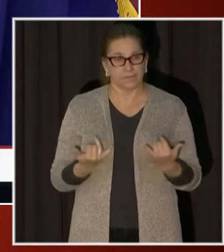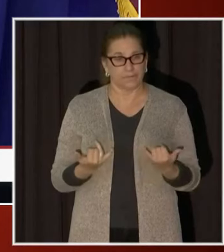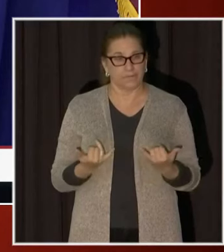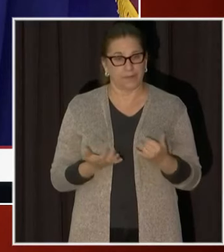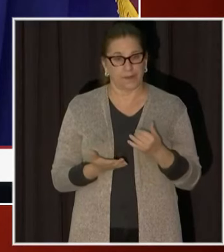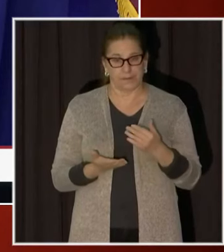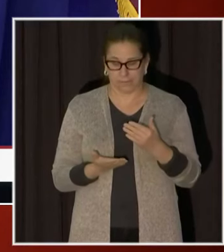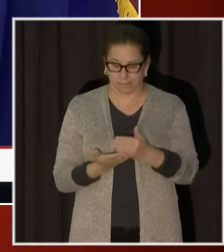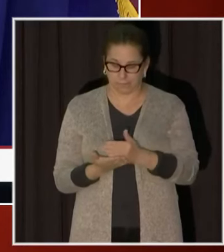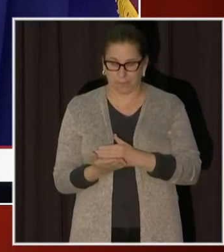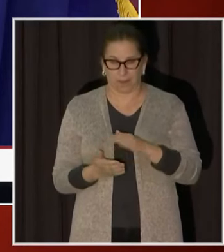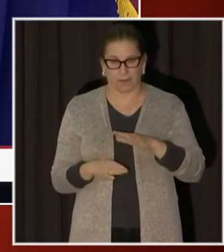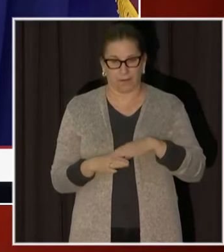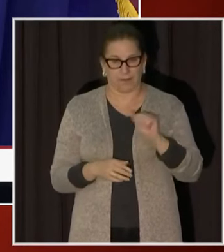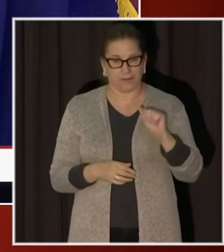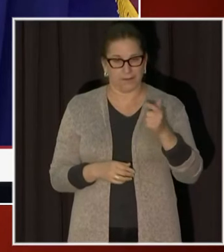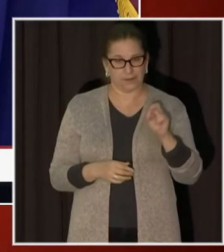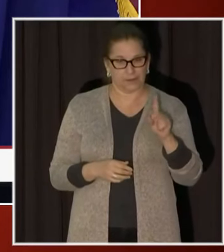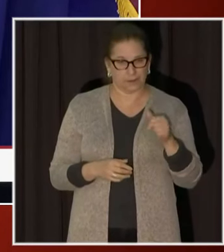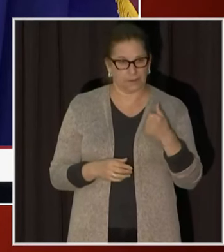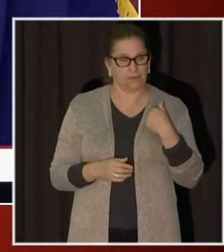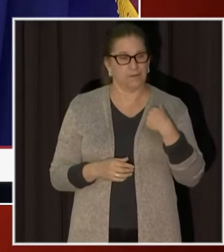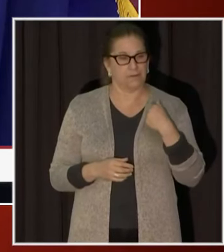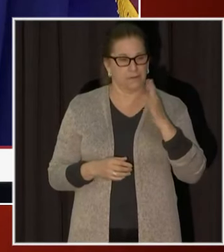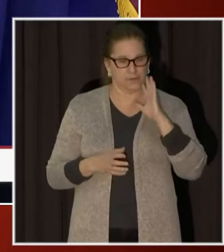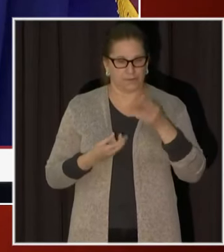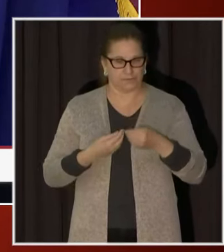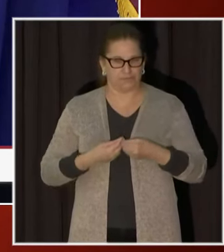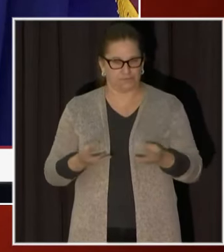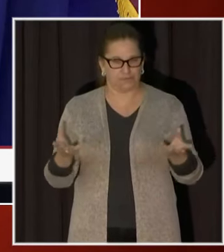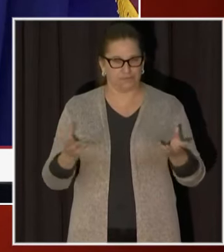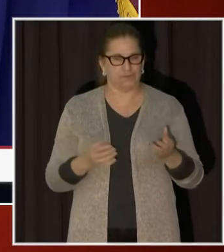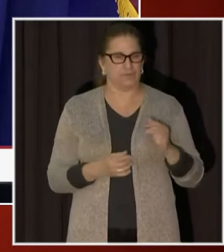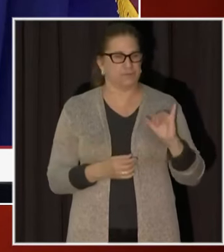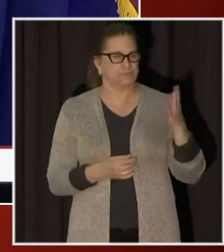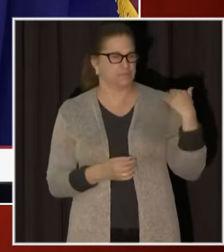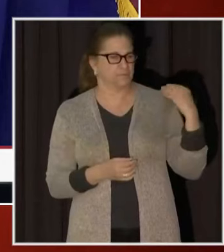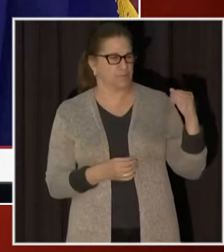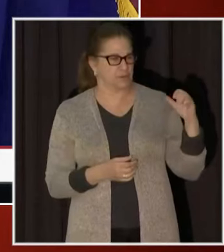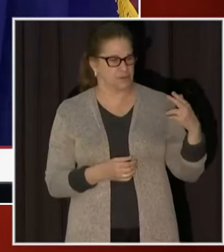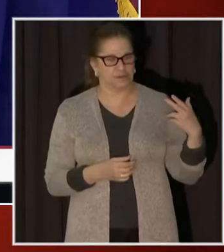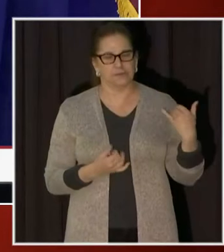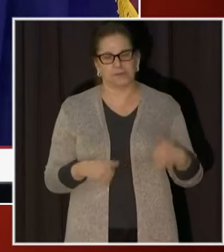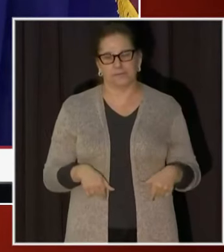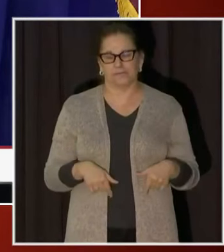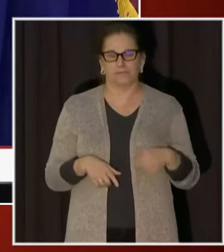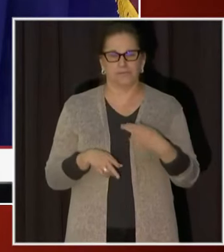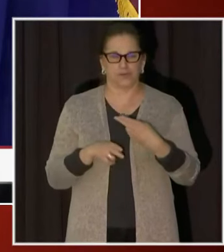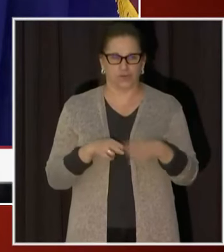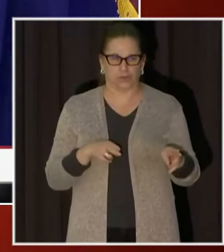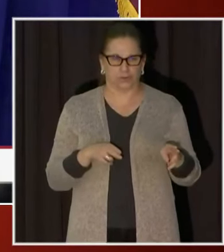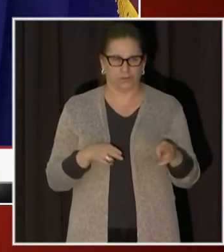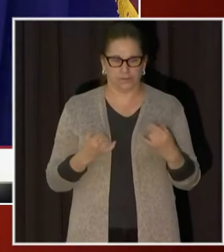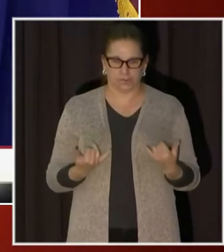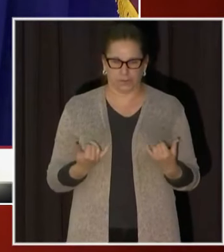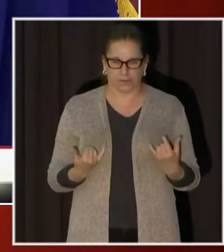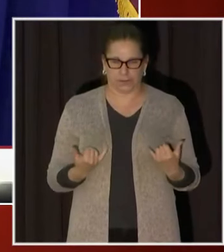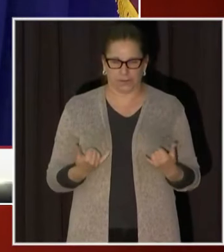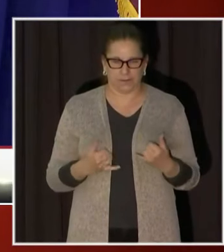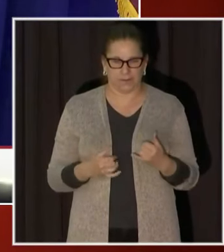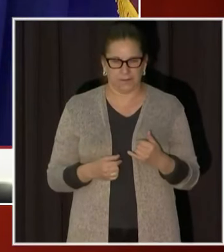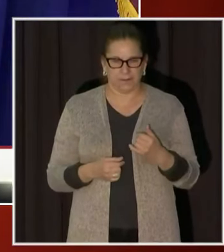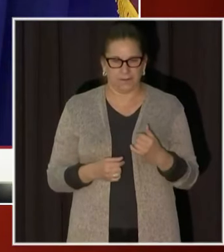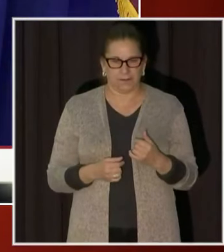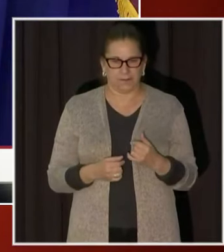the middle of March, is fairly short. And I apologize, I don't think I brought copies for anybody,